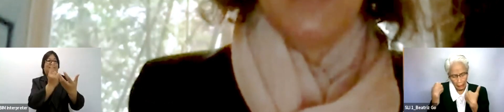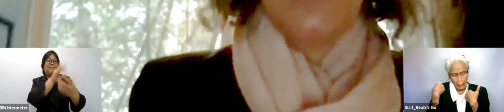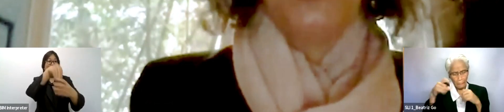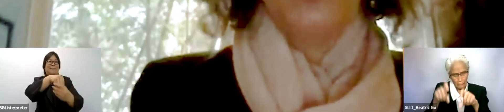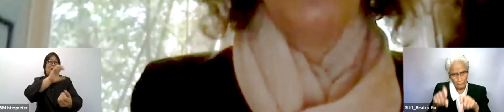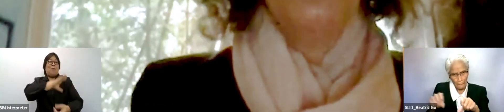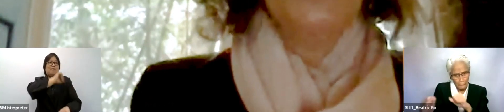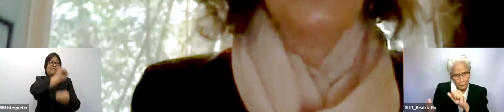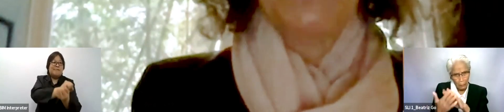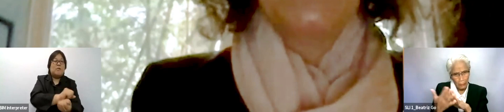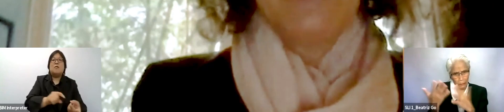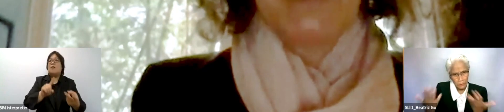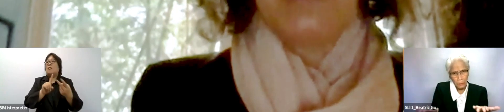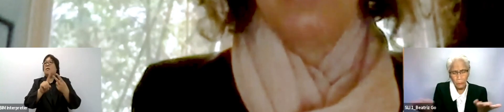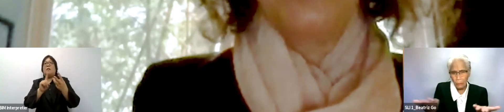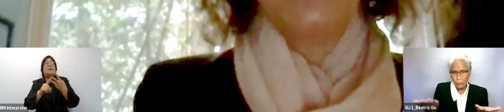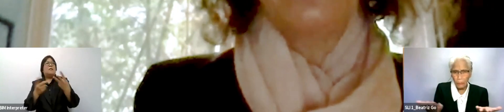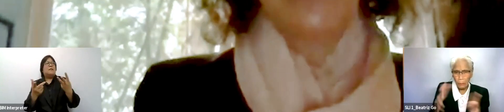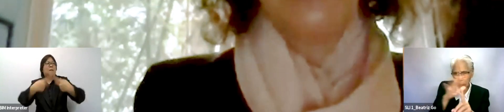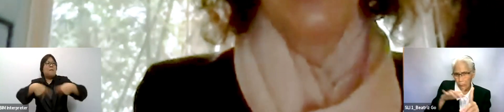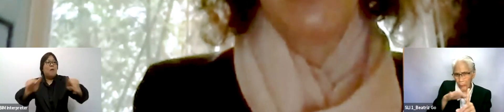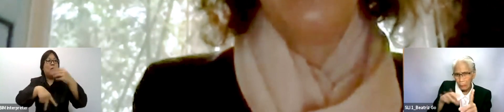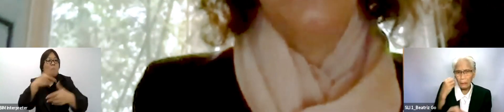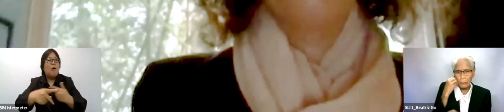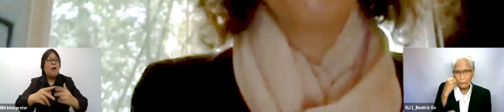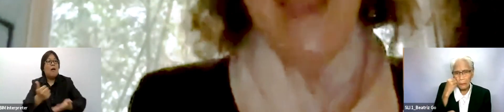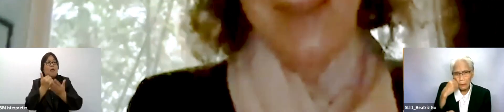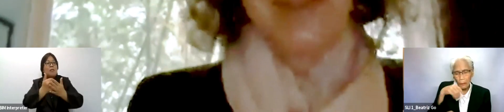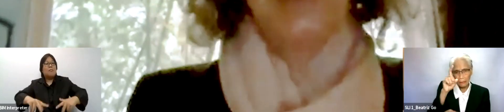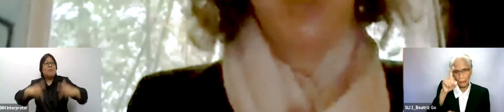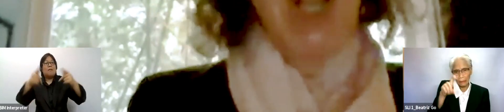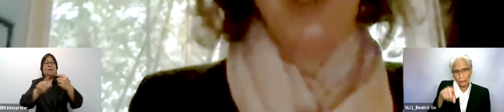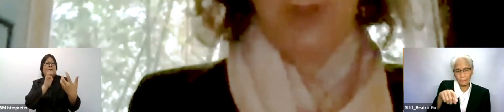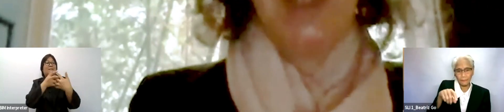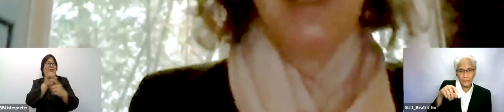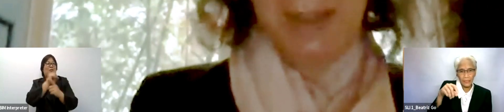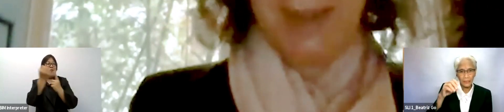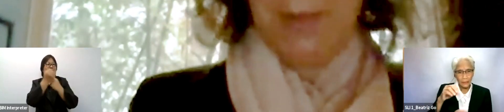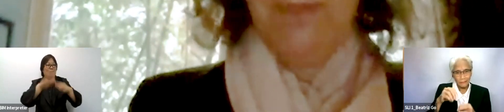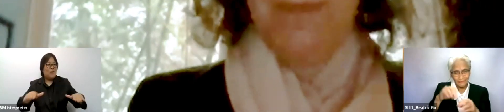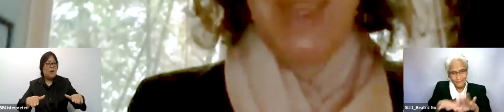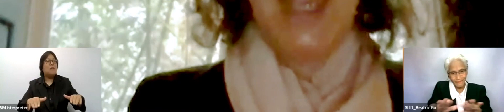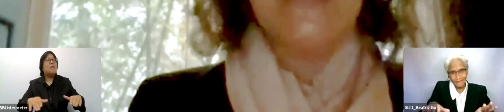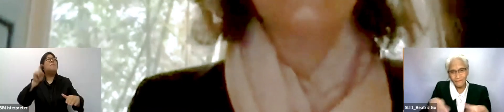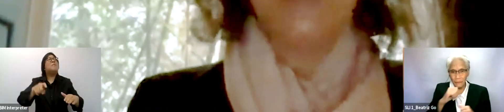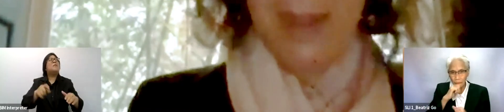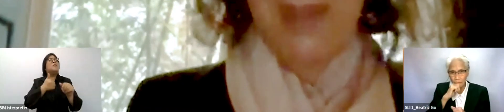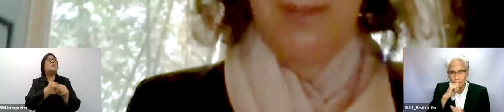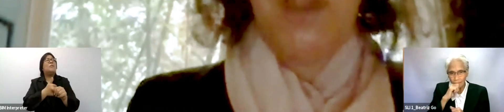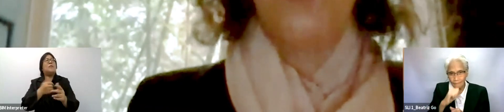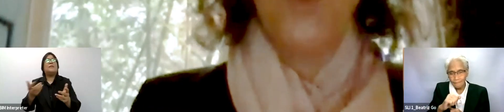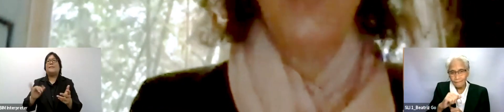said during a previous seminar of CRC Asia. The best child justice system is